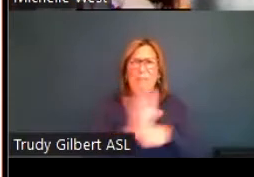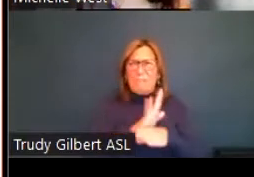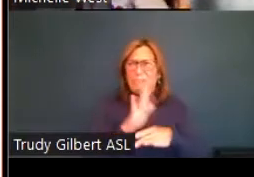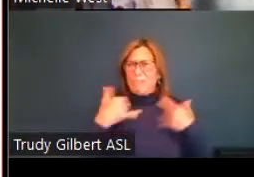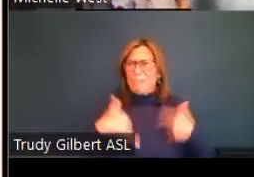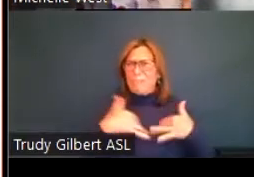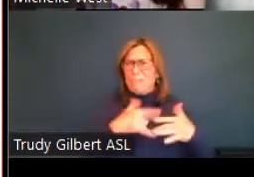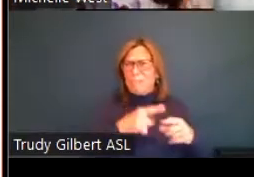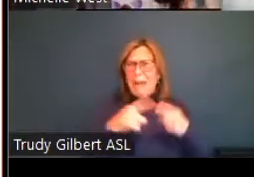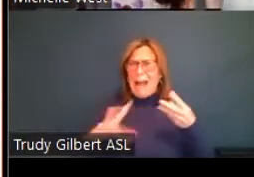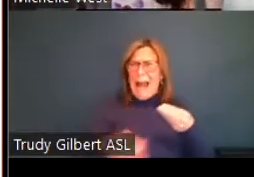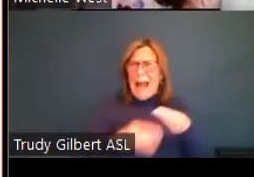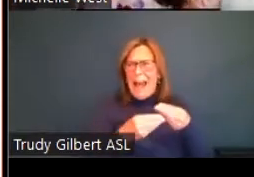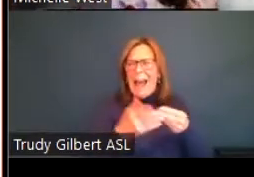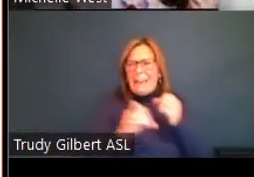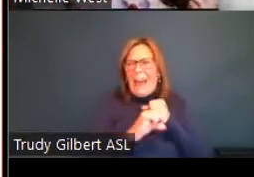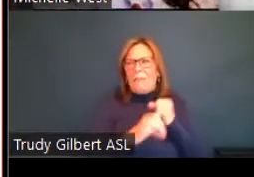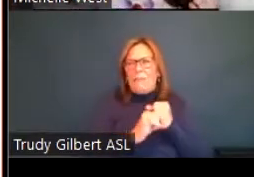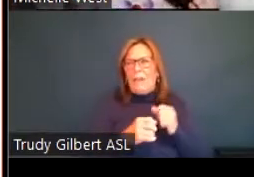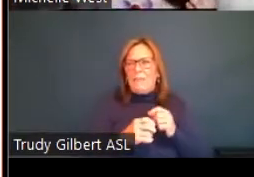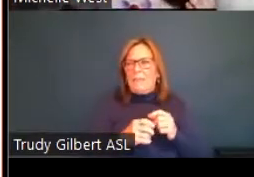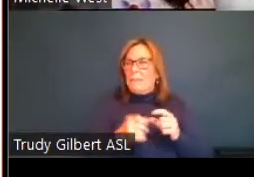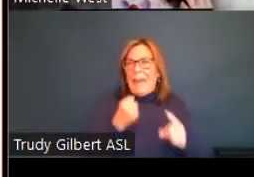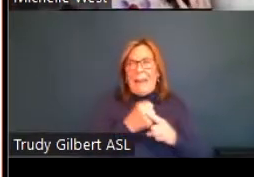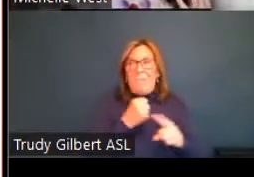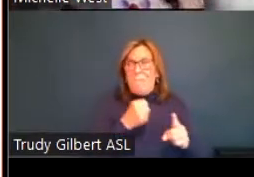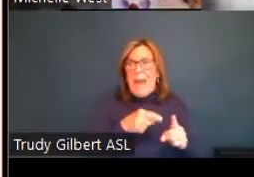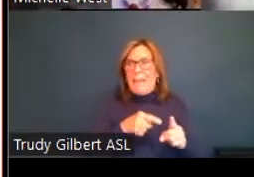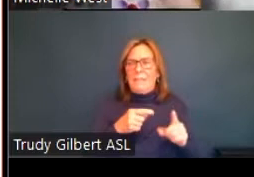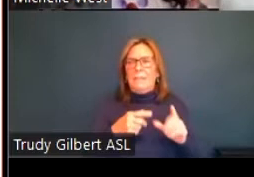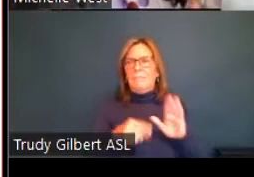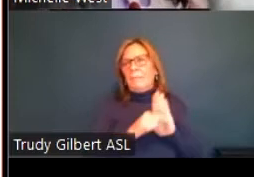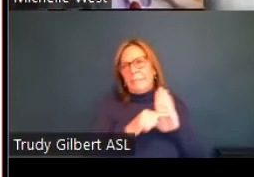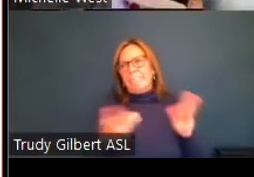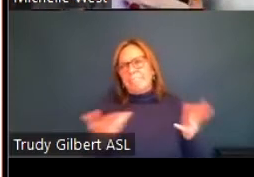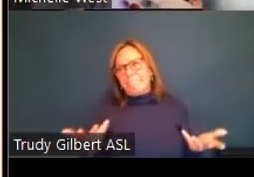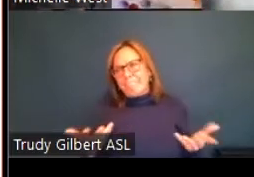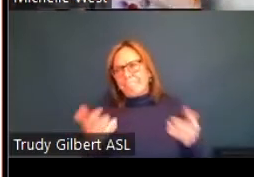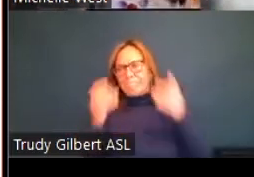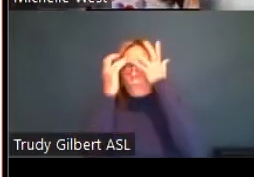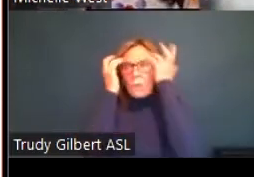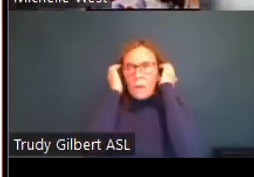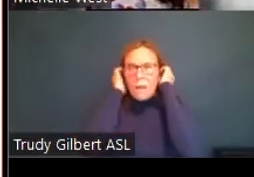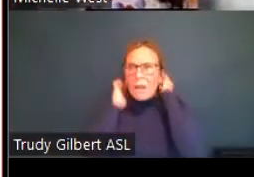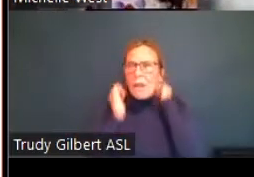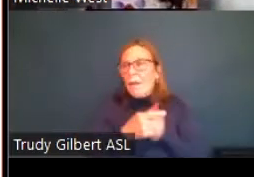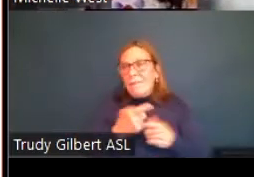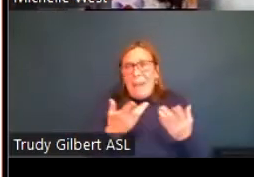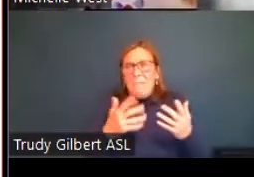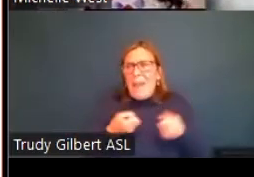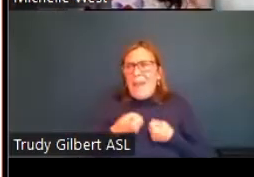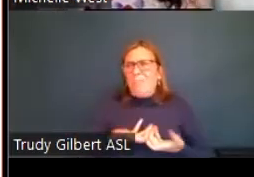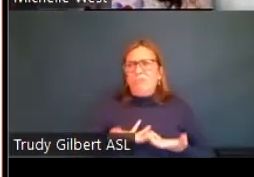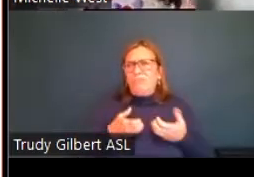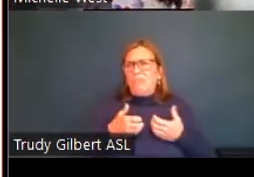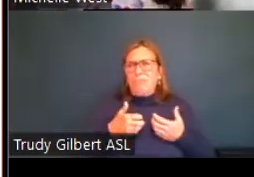they, it may have an impact you don't want in a bad way. They may get burnout and